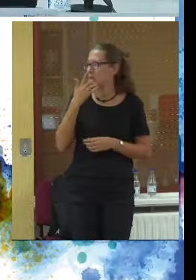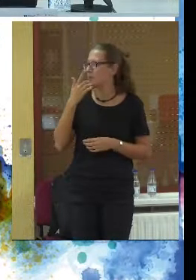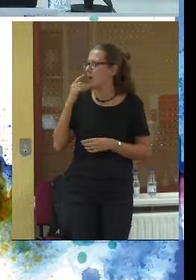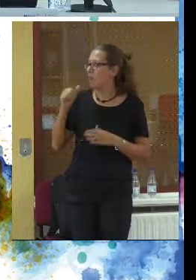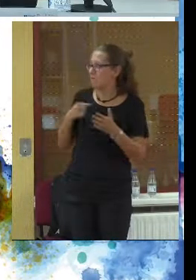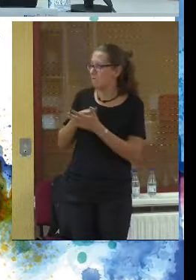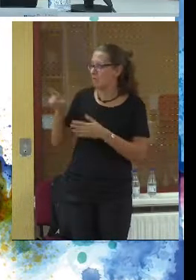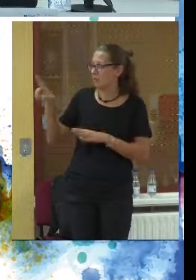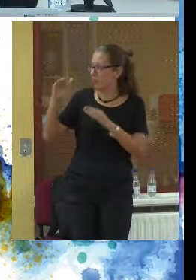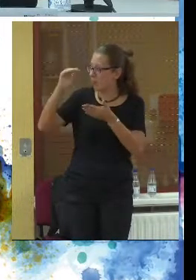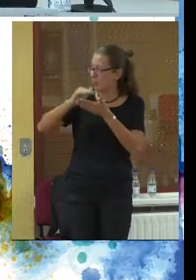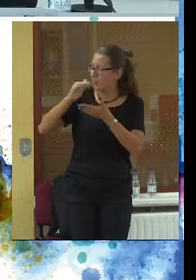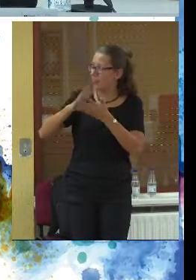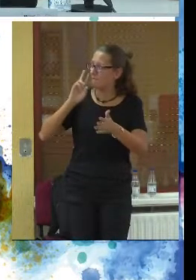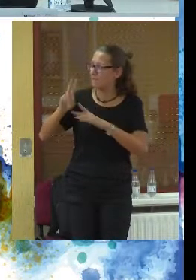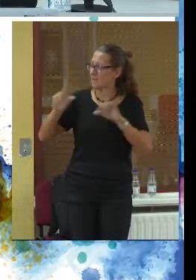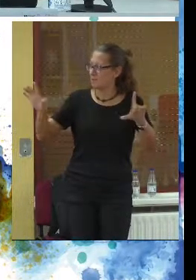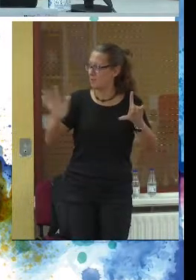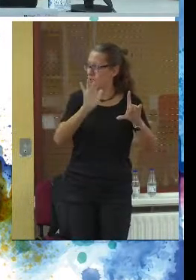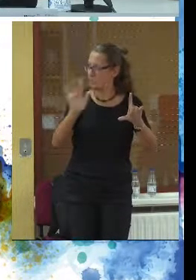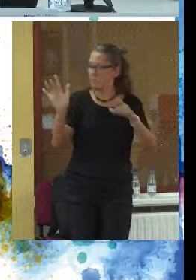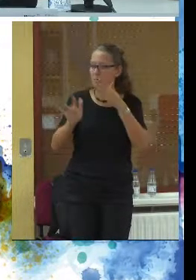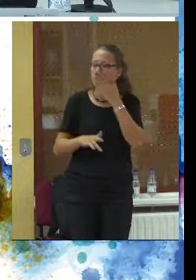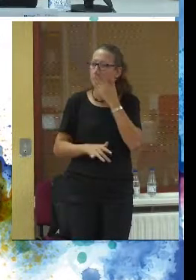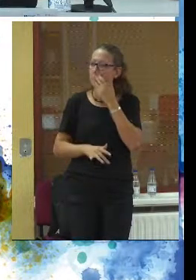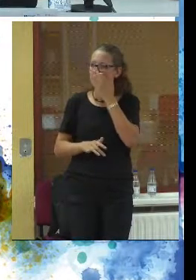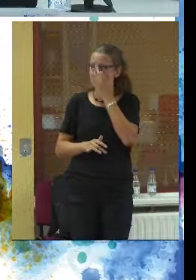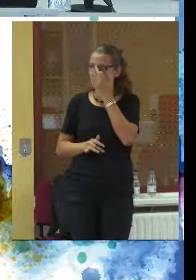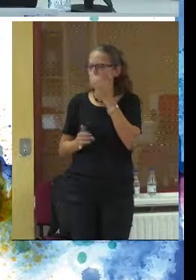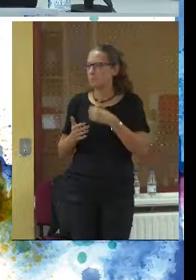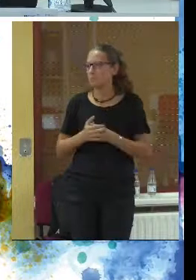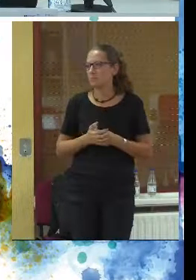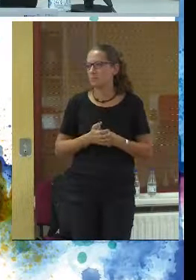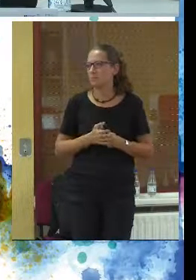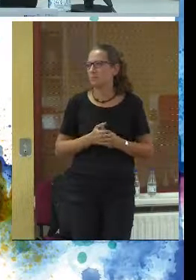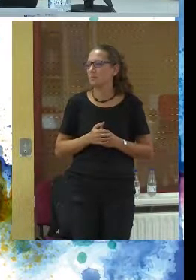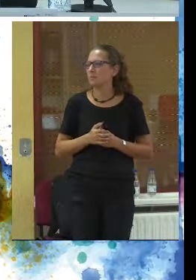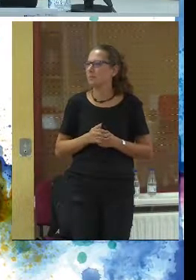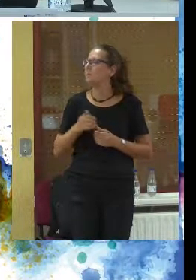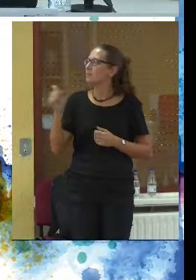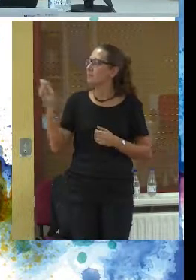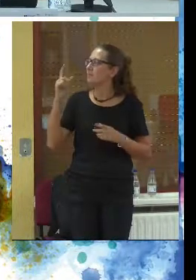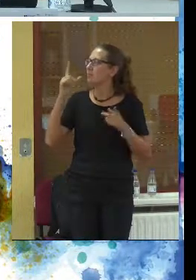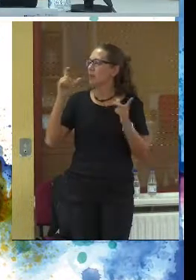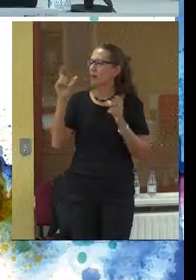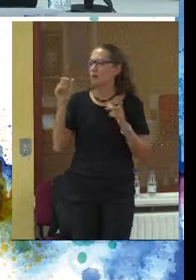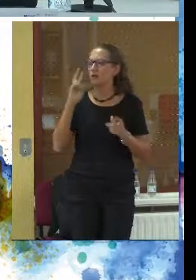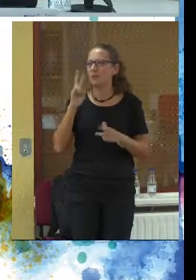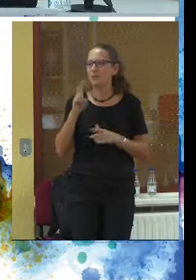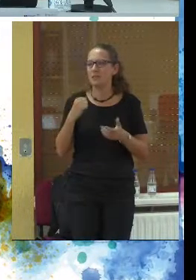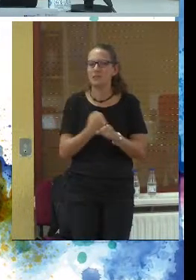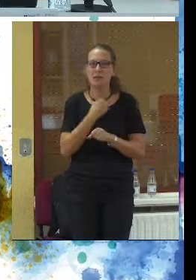lines. At the end, you see a touch screen, and on the screen now you will see one of